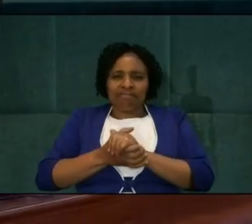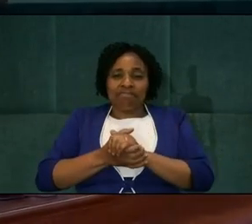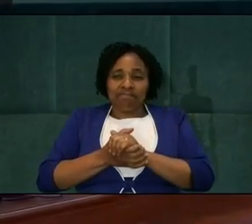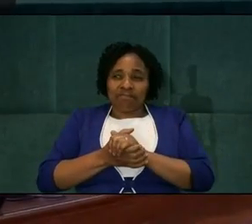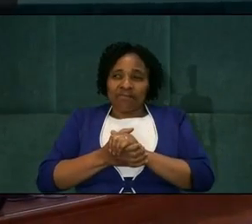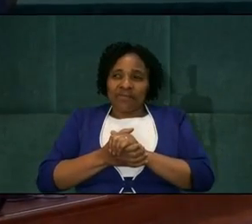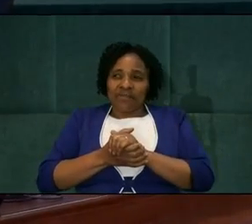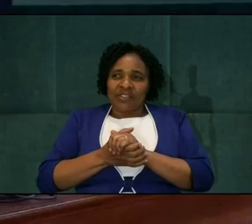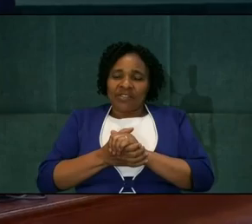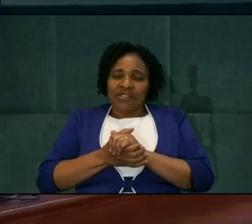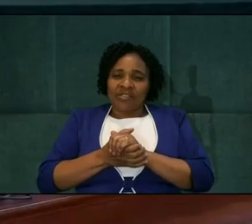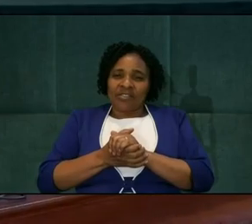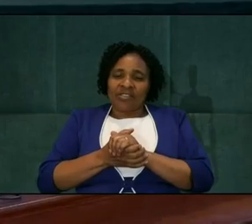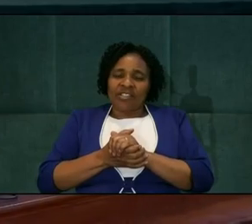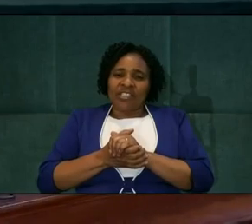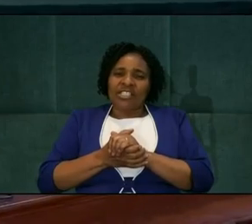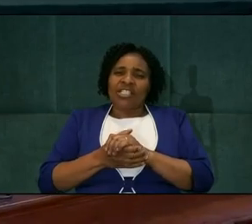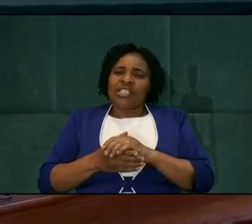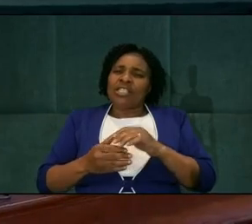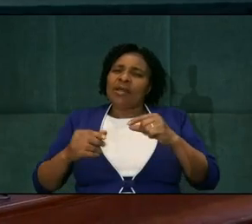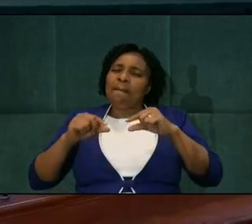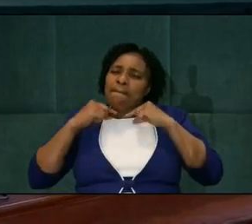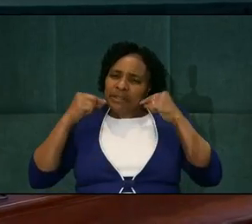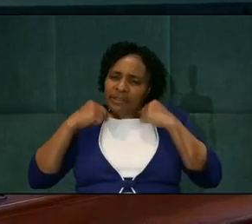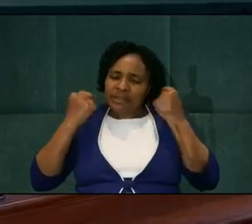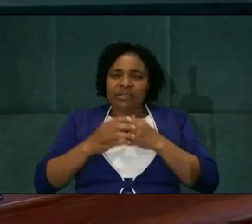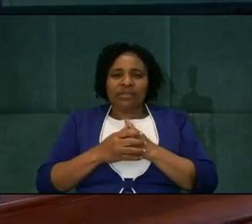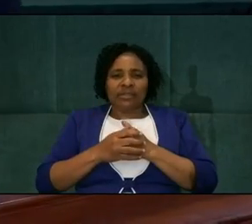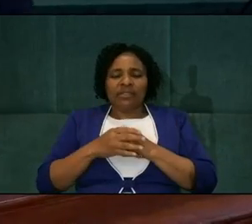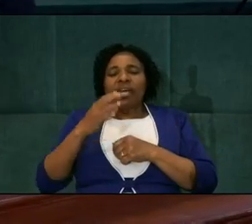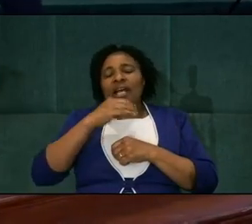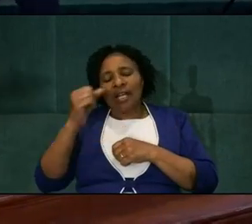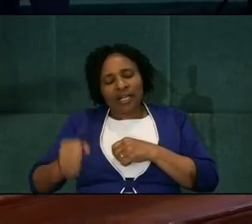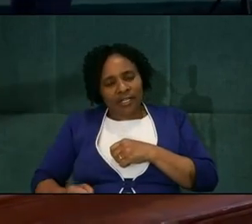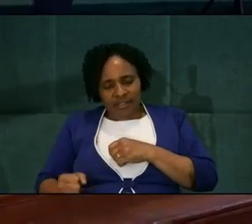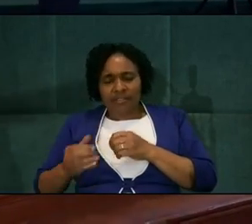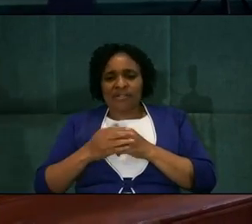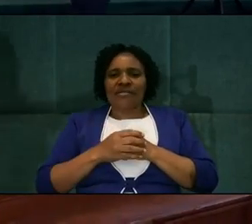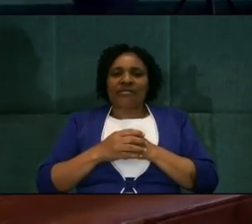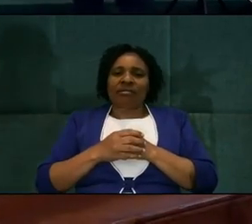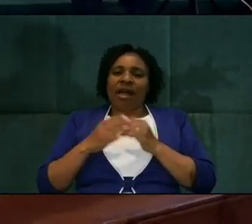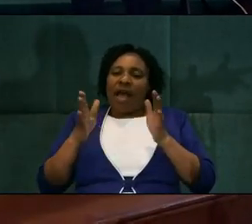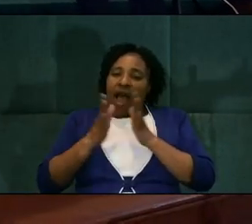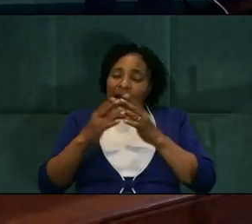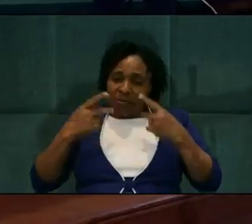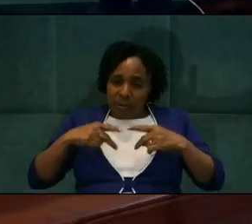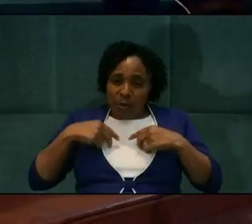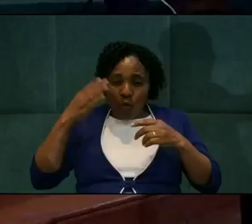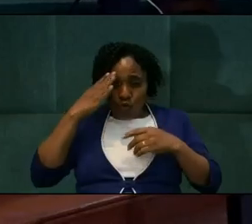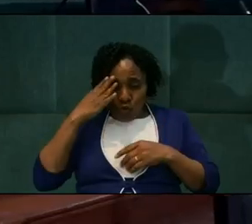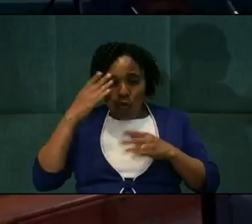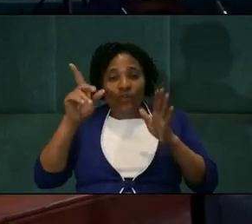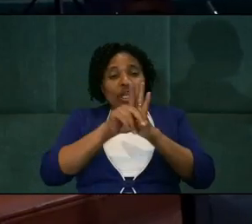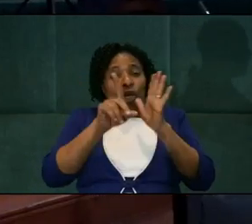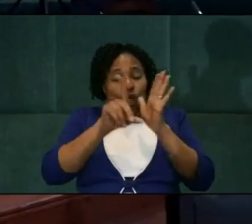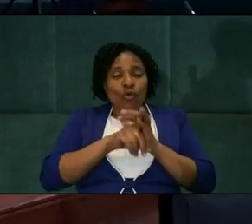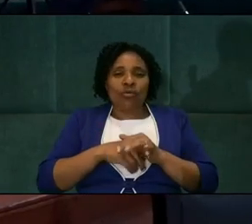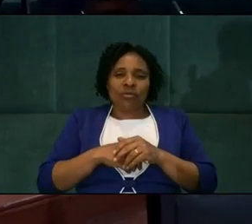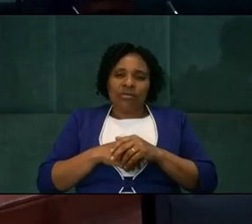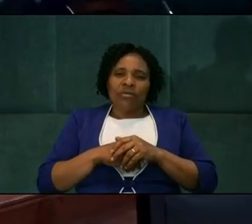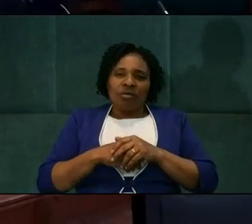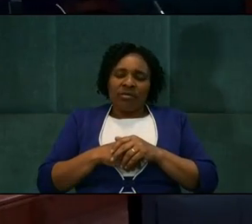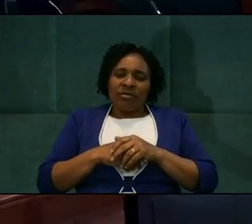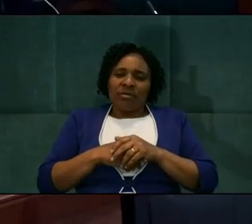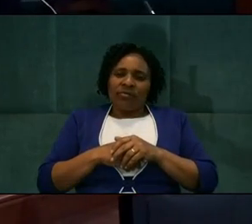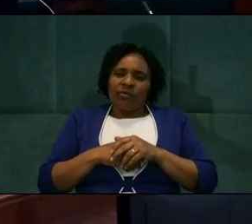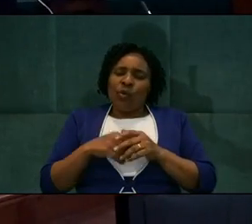Answer. Chief priests, elders, Pharisees, Sadducees.